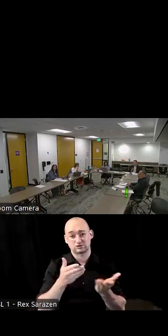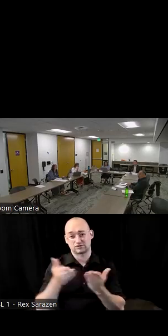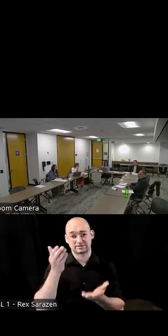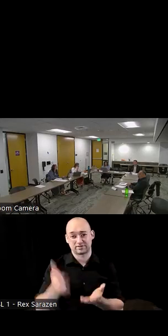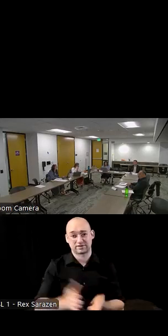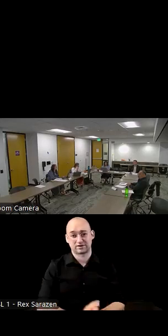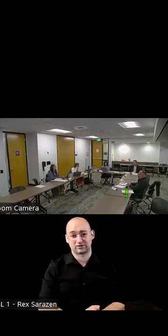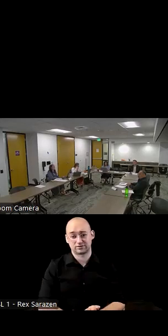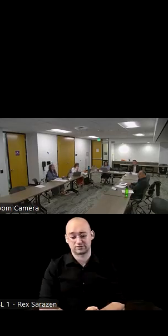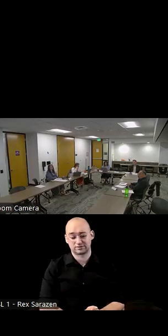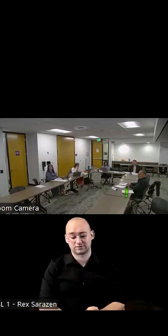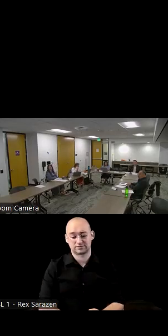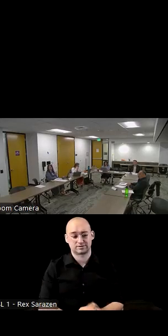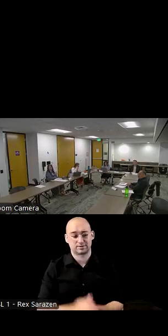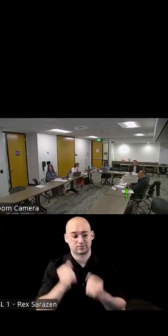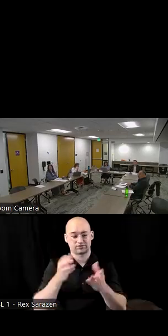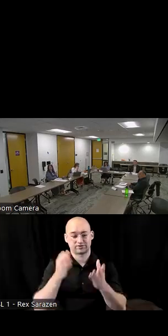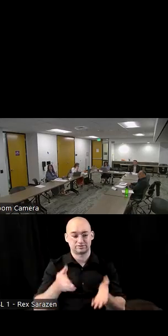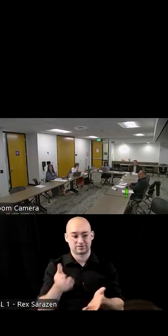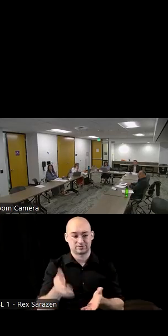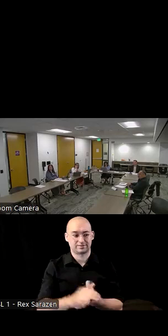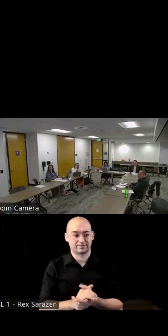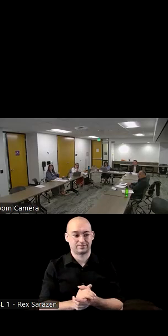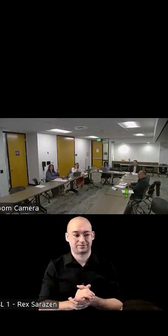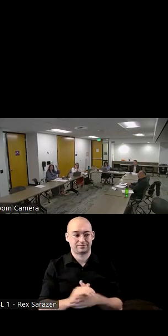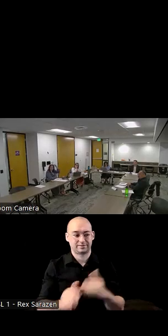that these providers exist. Next slide.